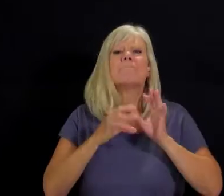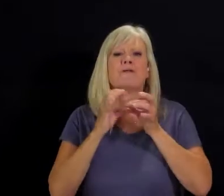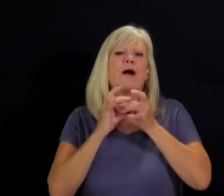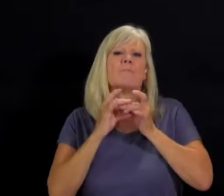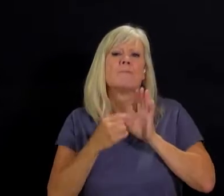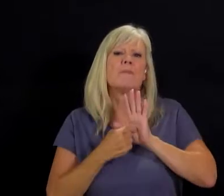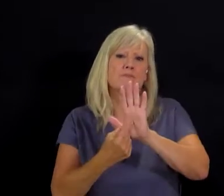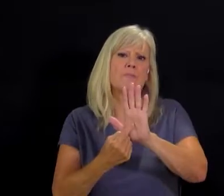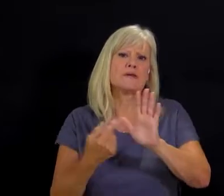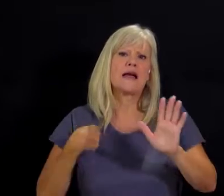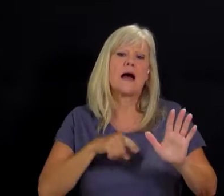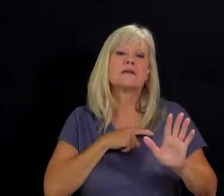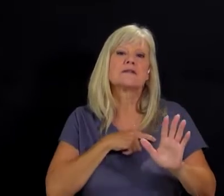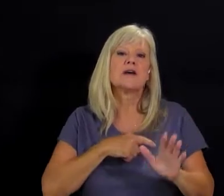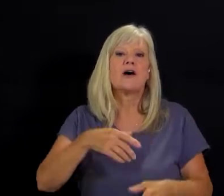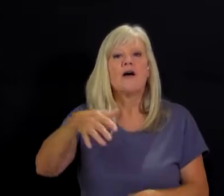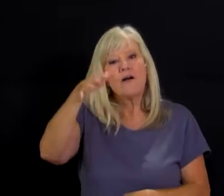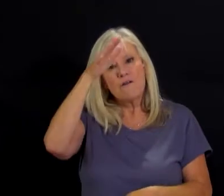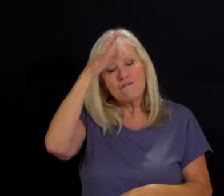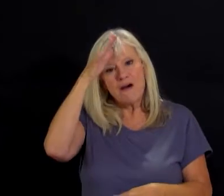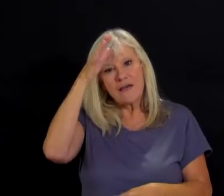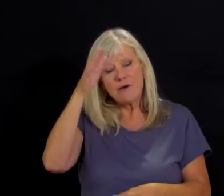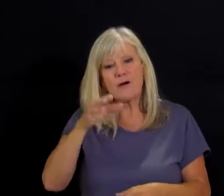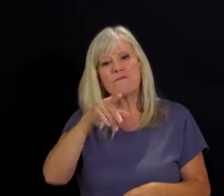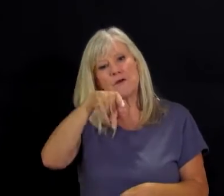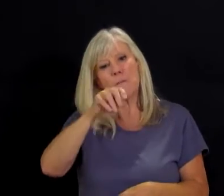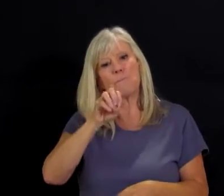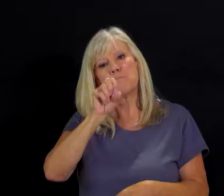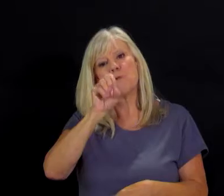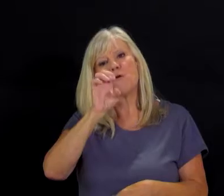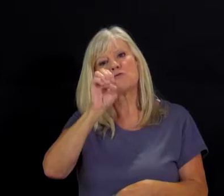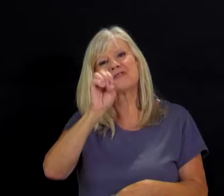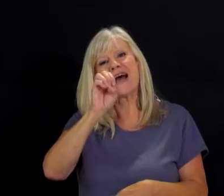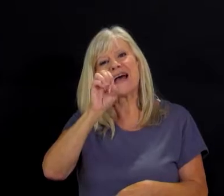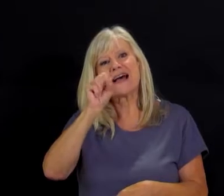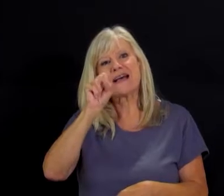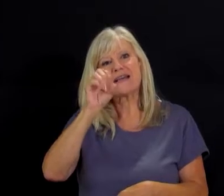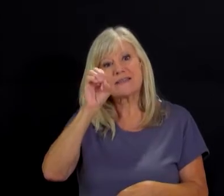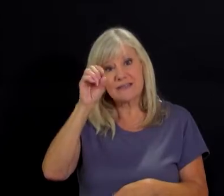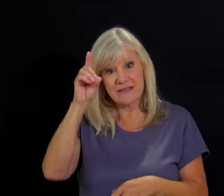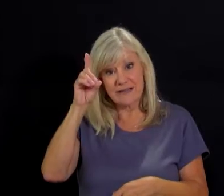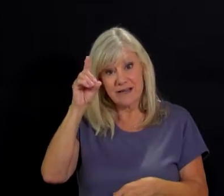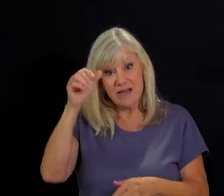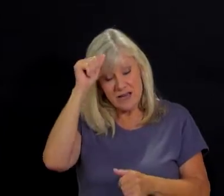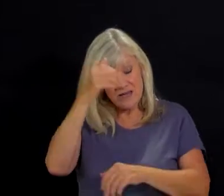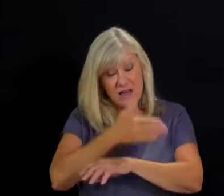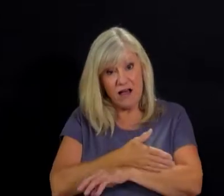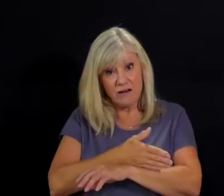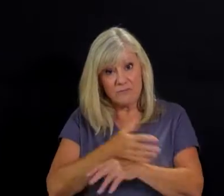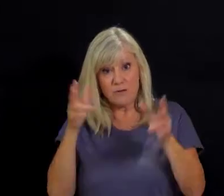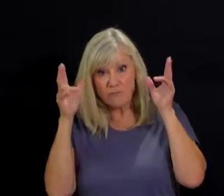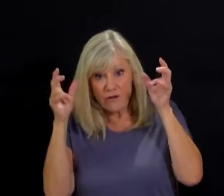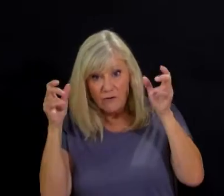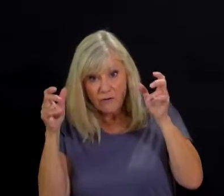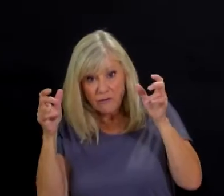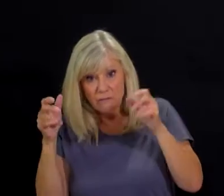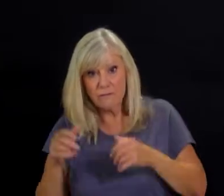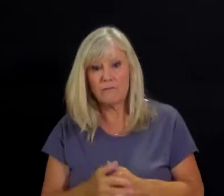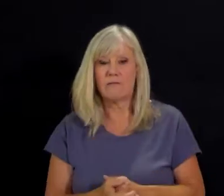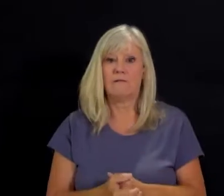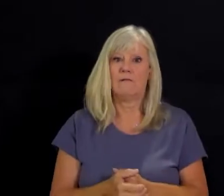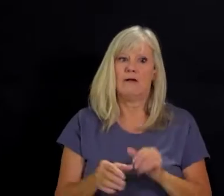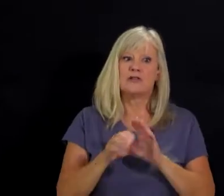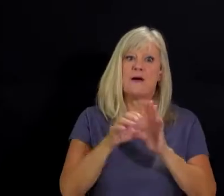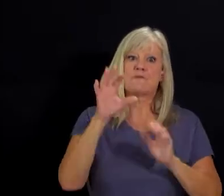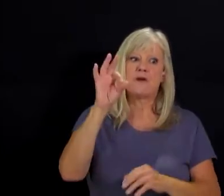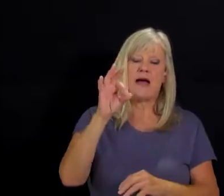the possessed son in the Gospel of Mark, chapter 9. In that passage, when a